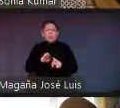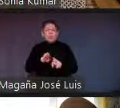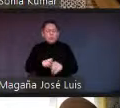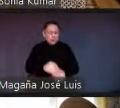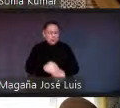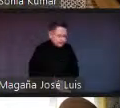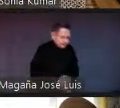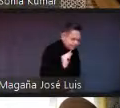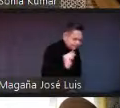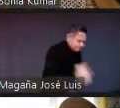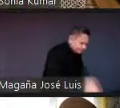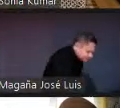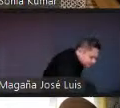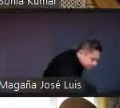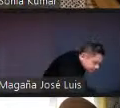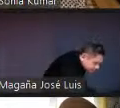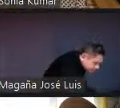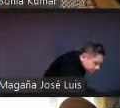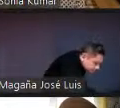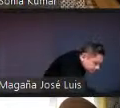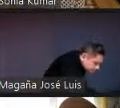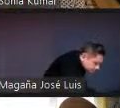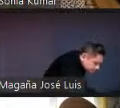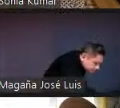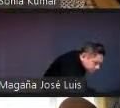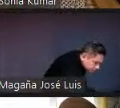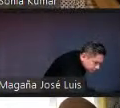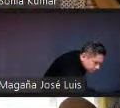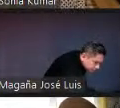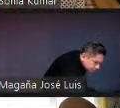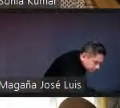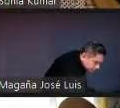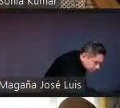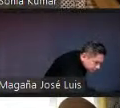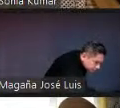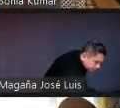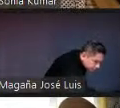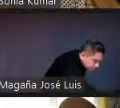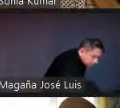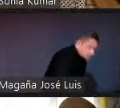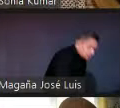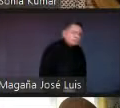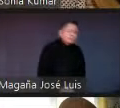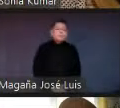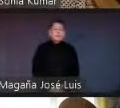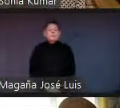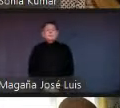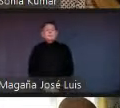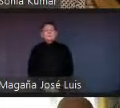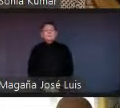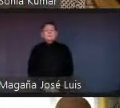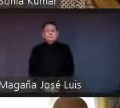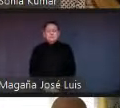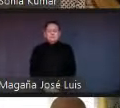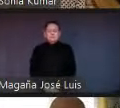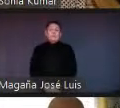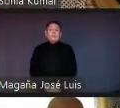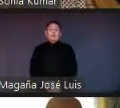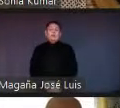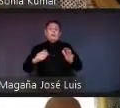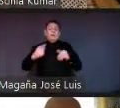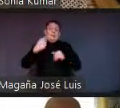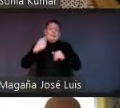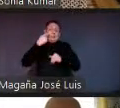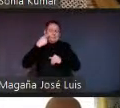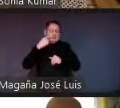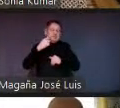practicing clinician. There is a risk that once you've developed your competencies, are we making medicine just a series of tick